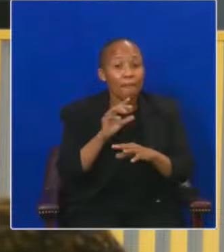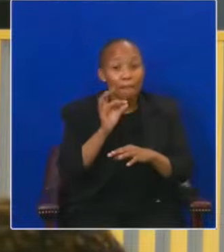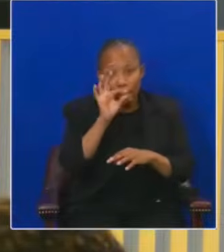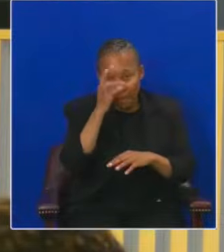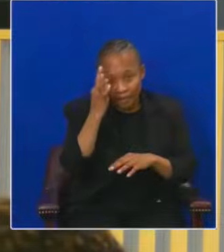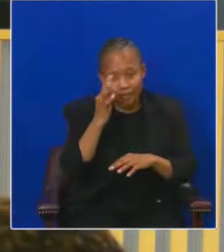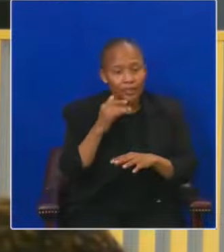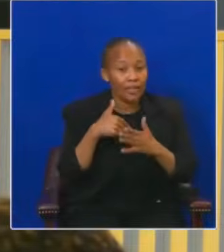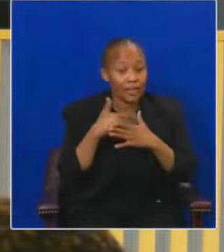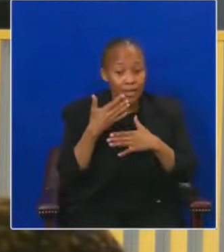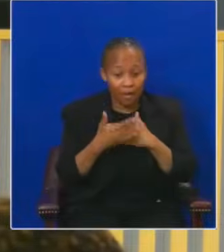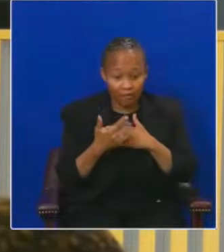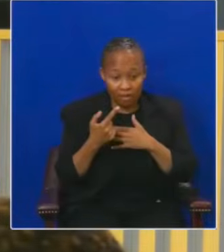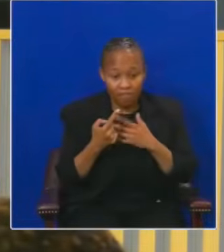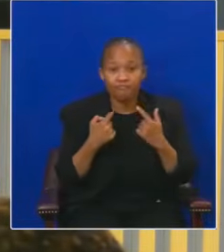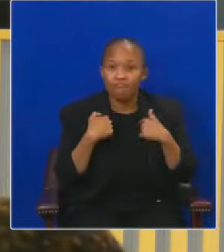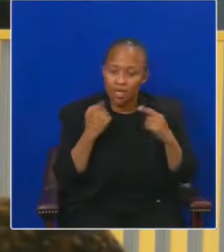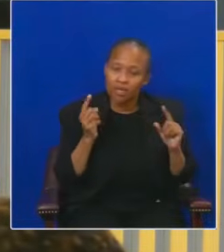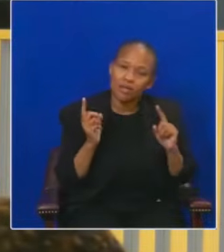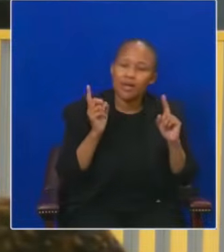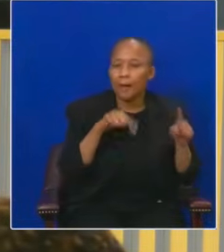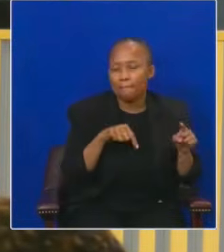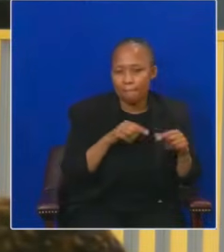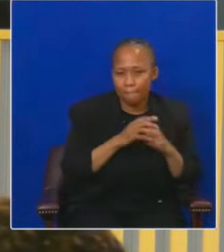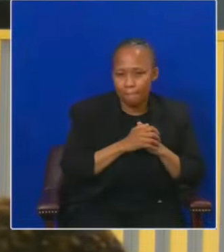My conclusion is that